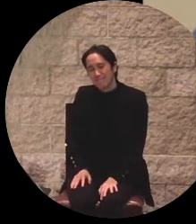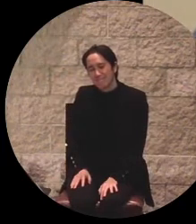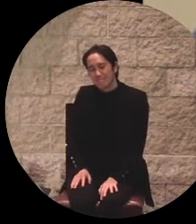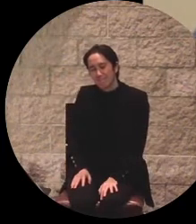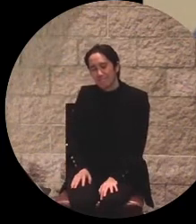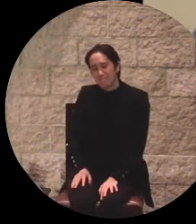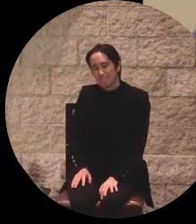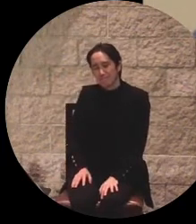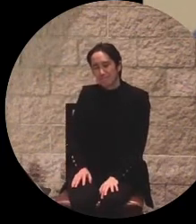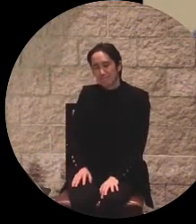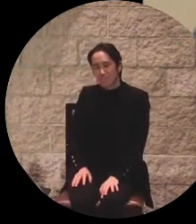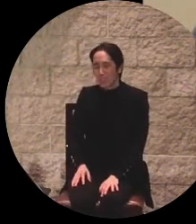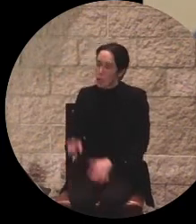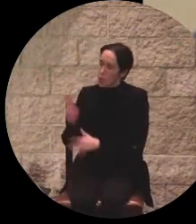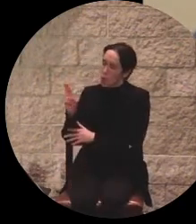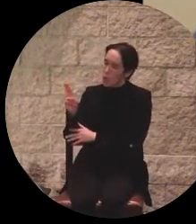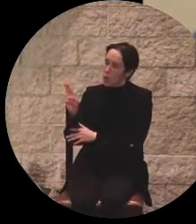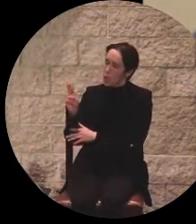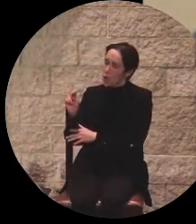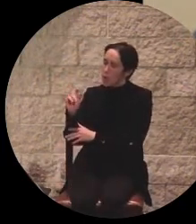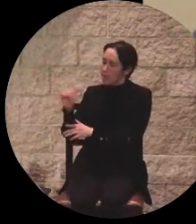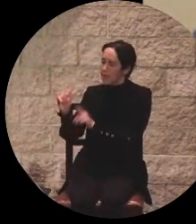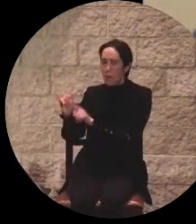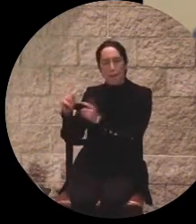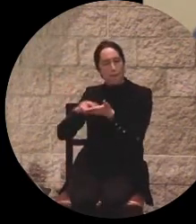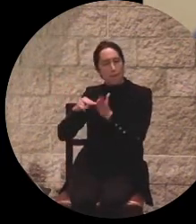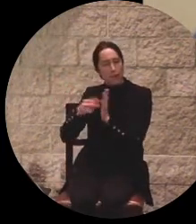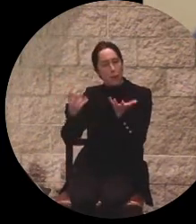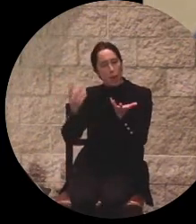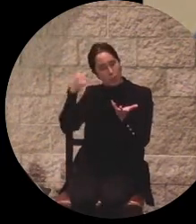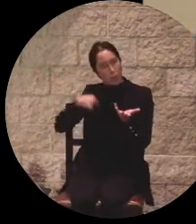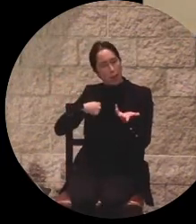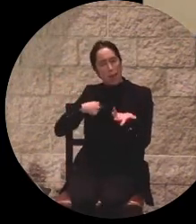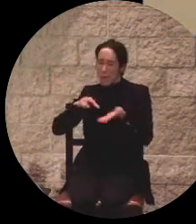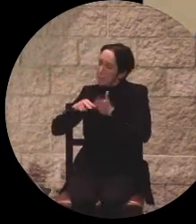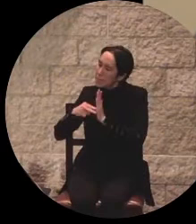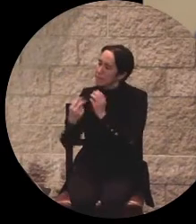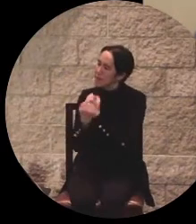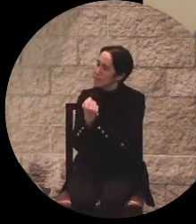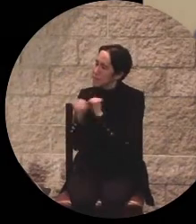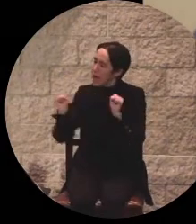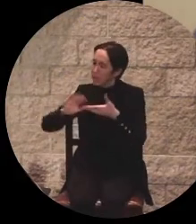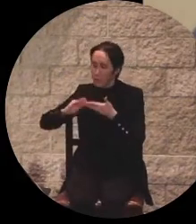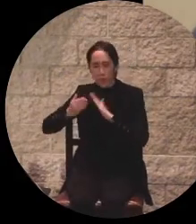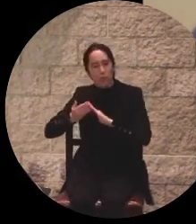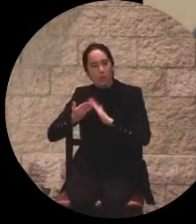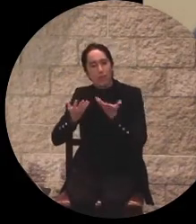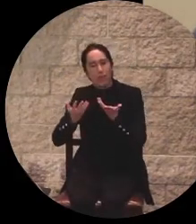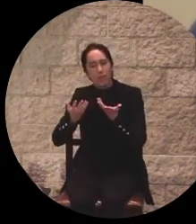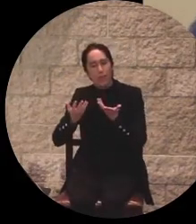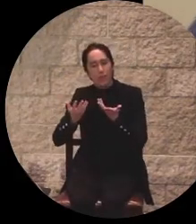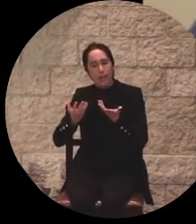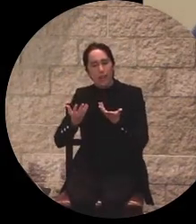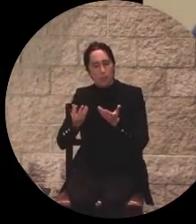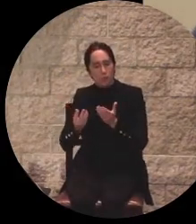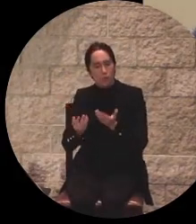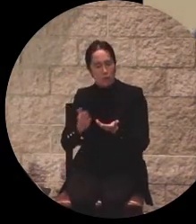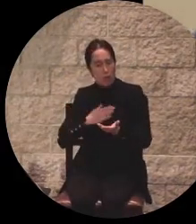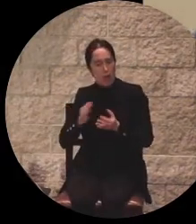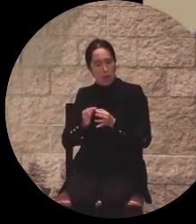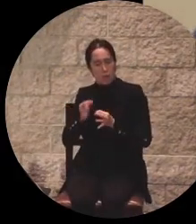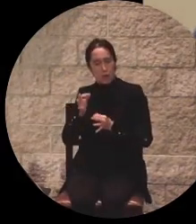What Unity means to me is a safe community to explore my spirituality and to be of service.